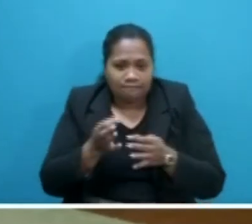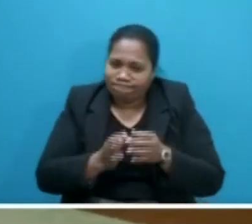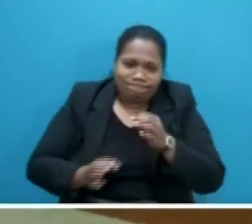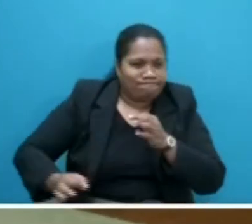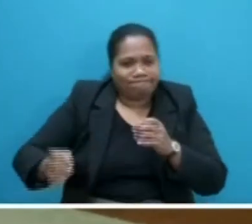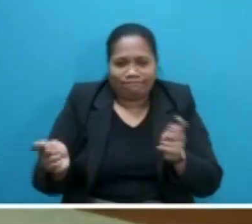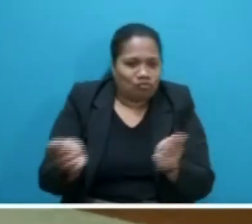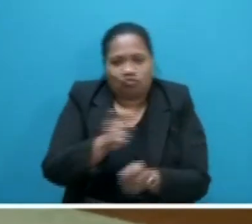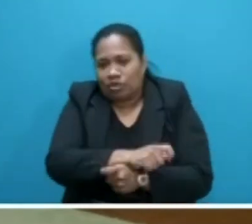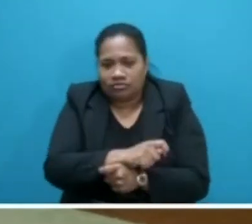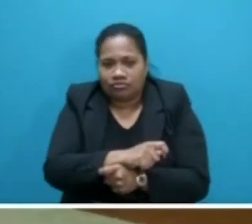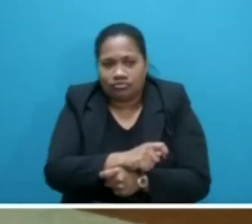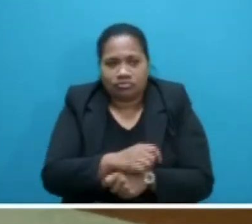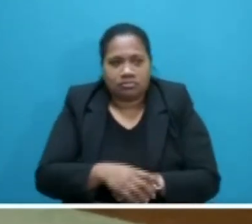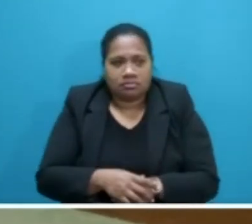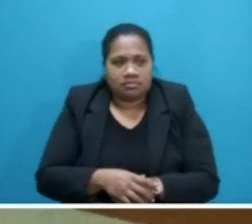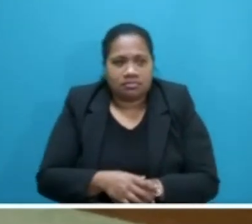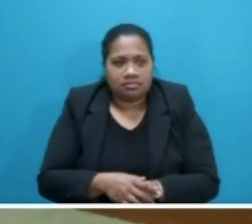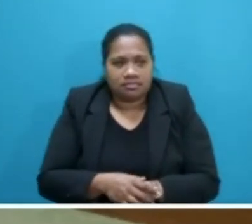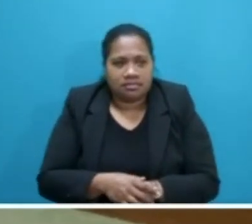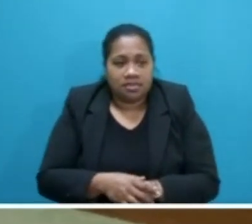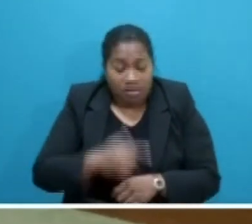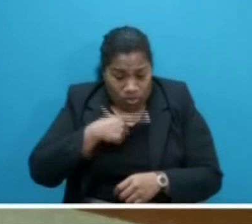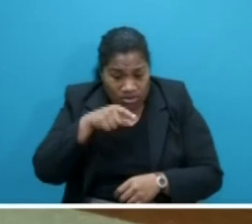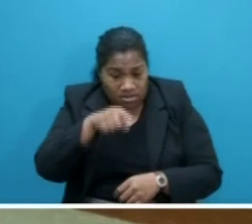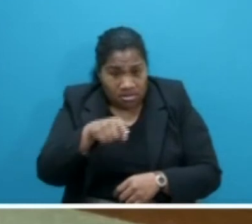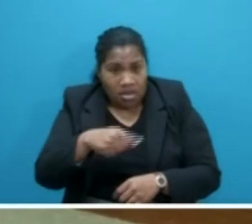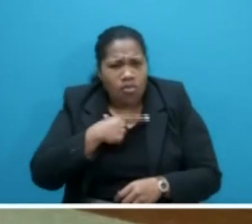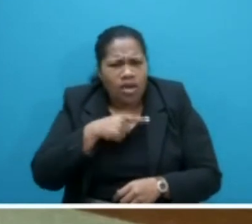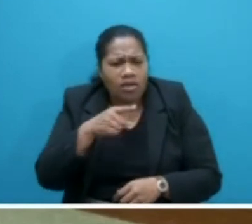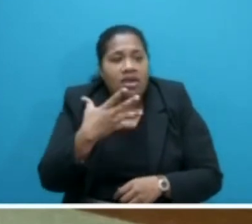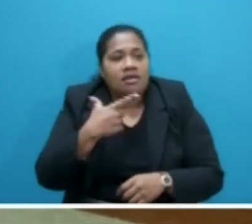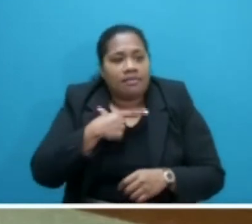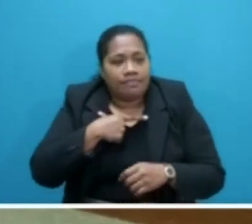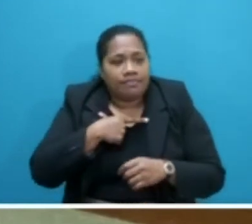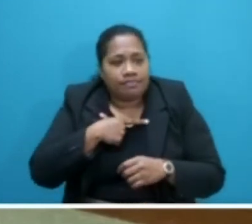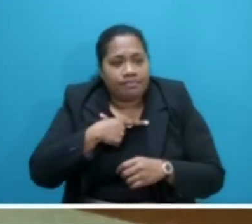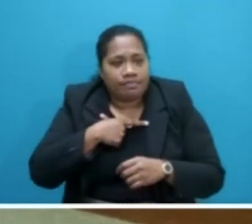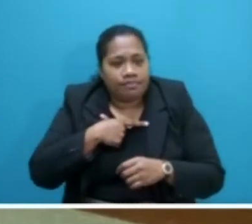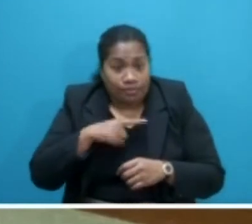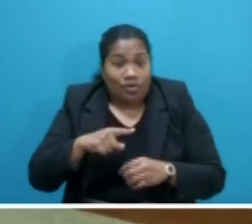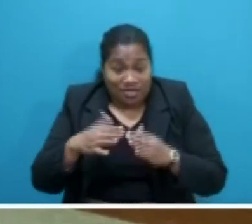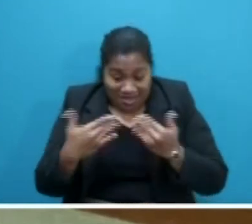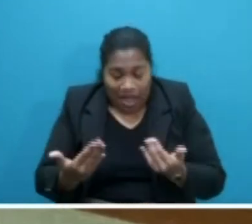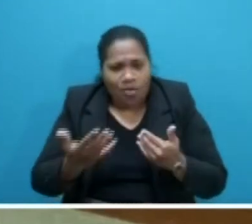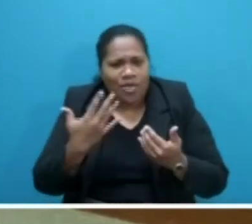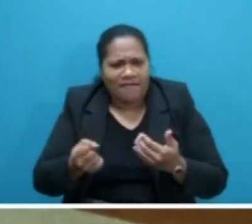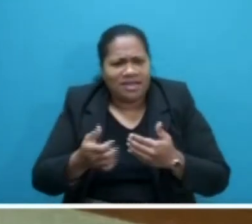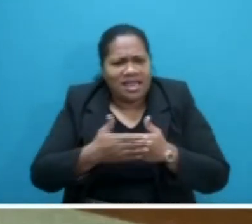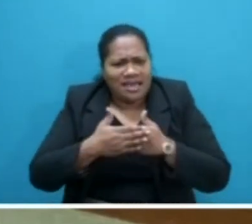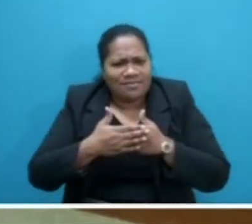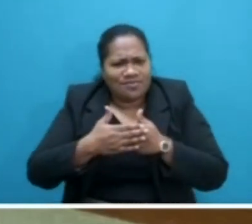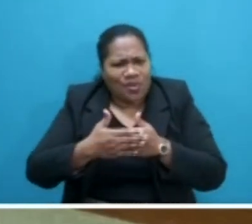has been flipped on its head because of our commitment to and implementation of the open merit system of recruitment and